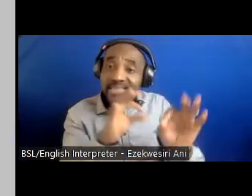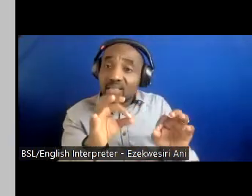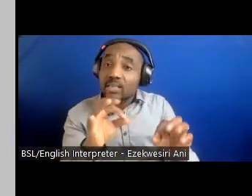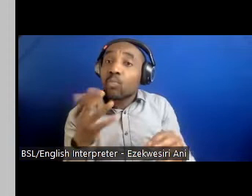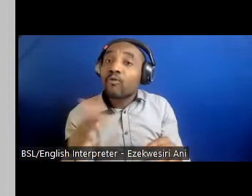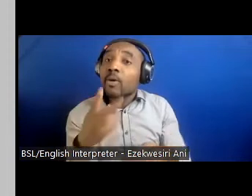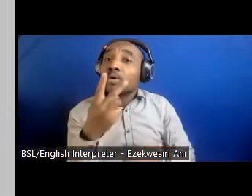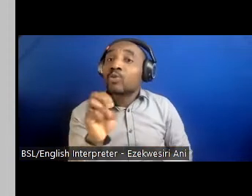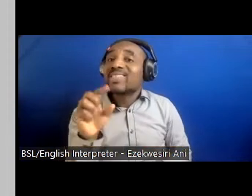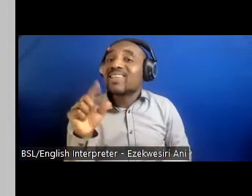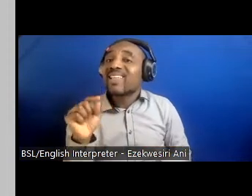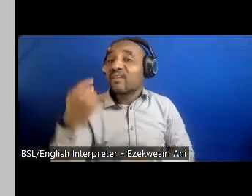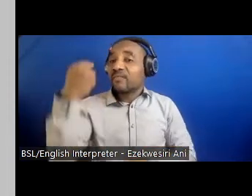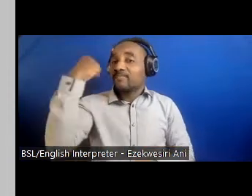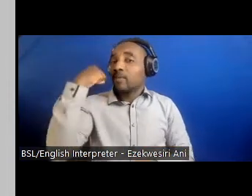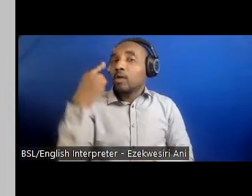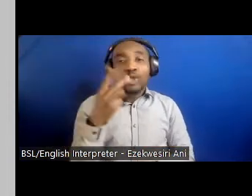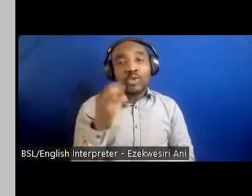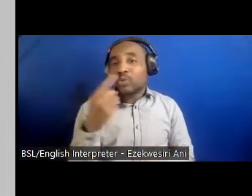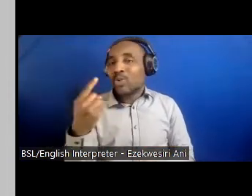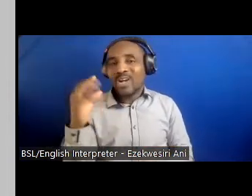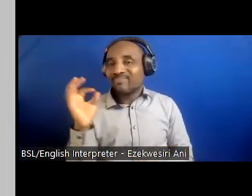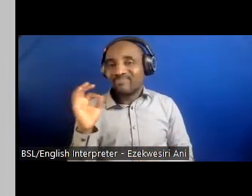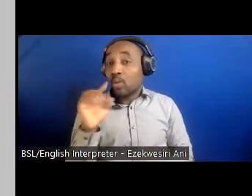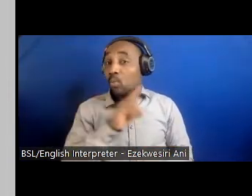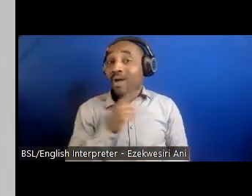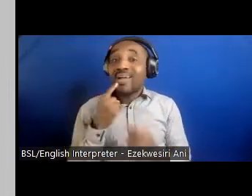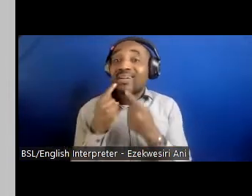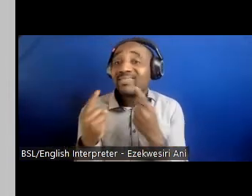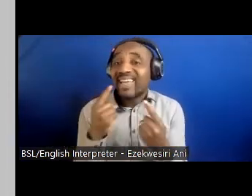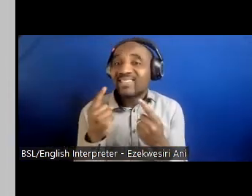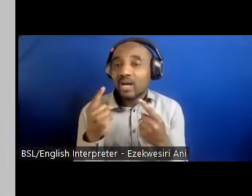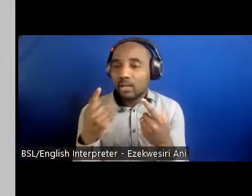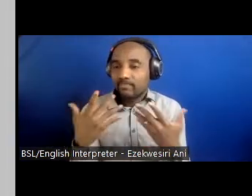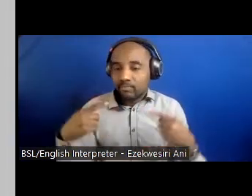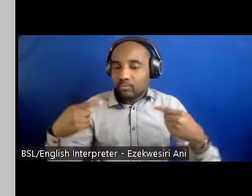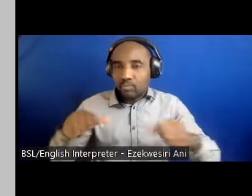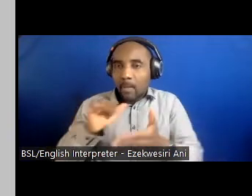2011 and not 2021, as that data is not available at the moment.